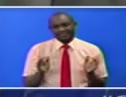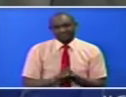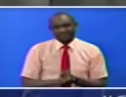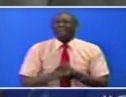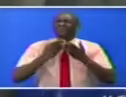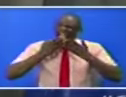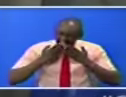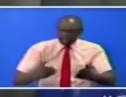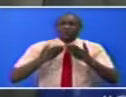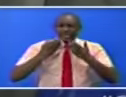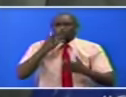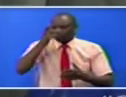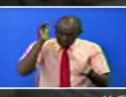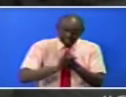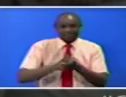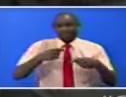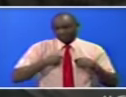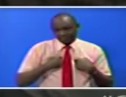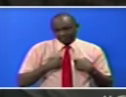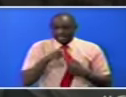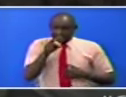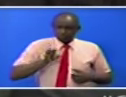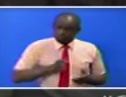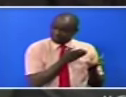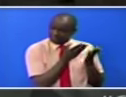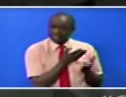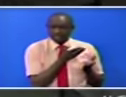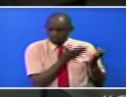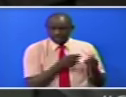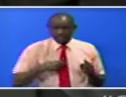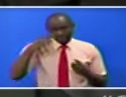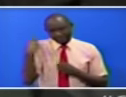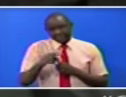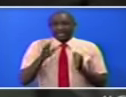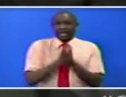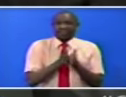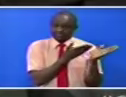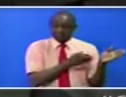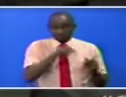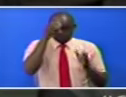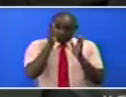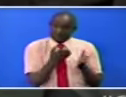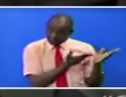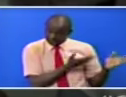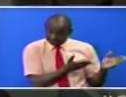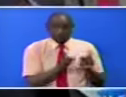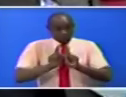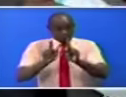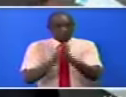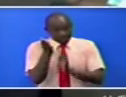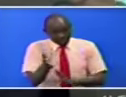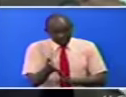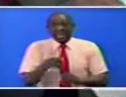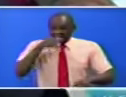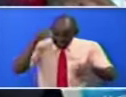Thank you for believing in me. Wavinya Ndeti has picked Peter Mathuki as her running mate in an election that promises to